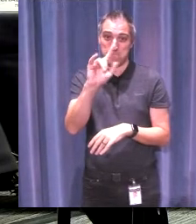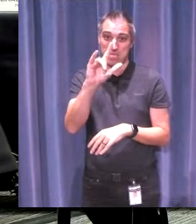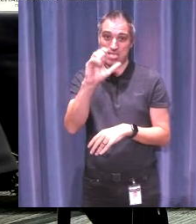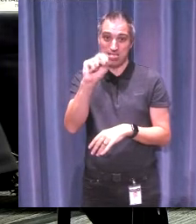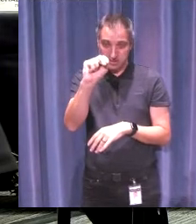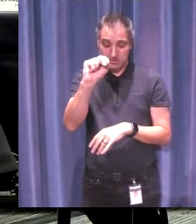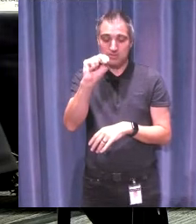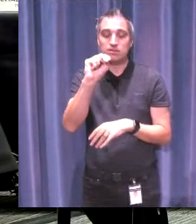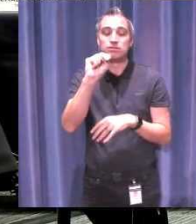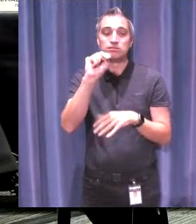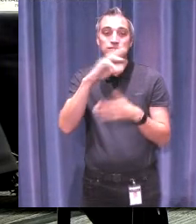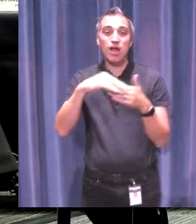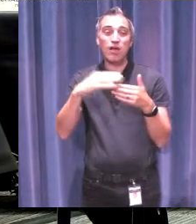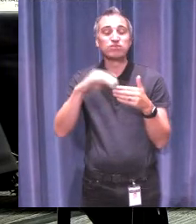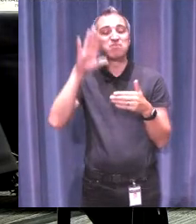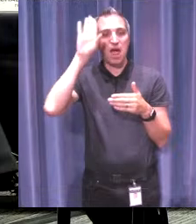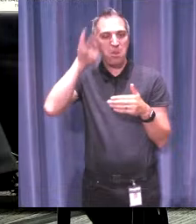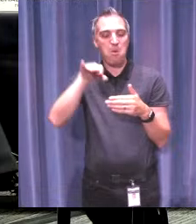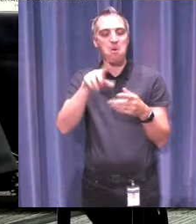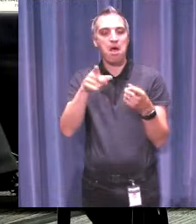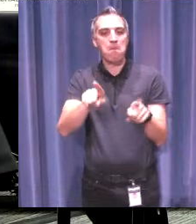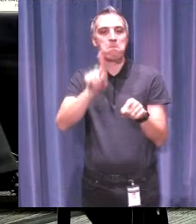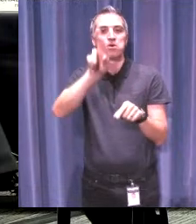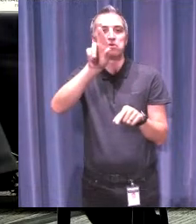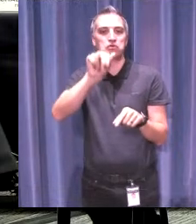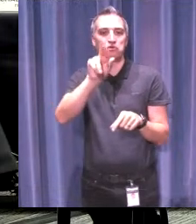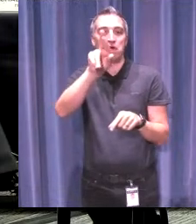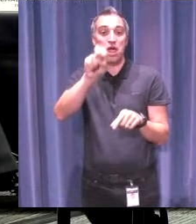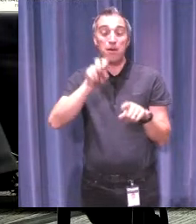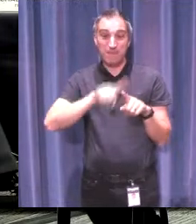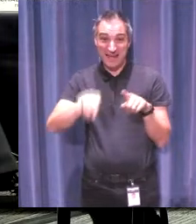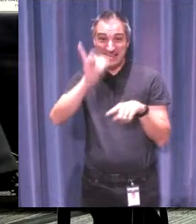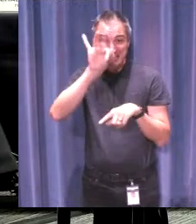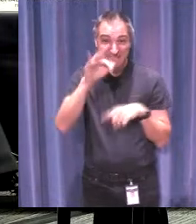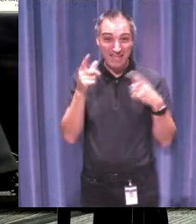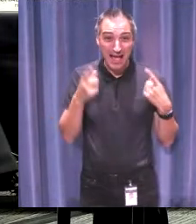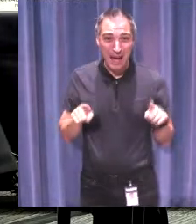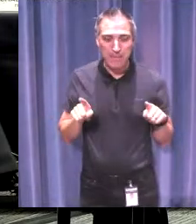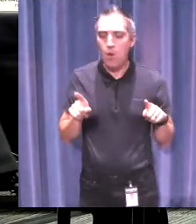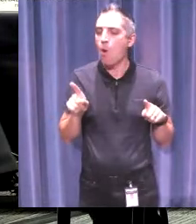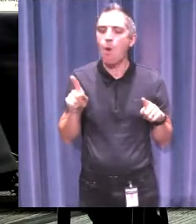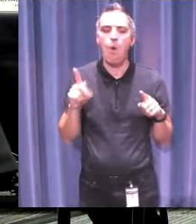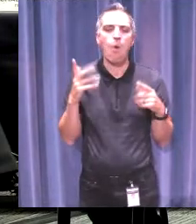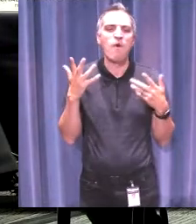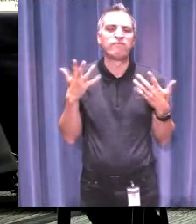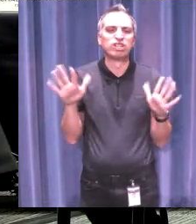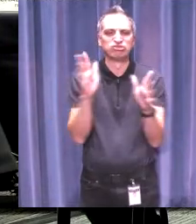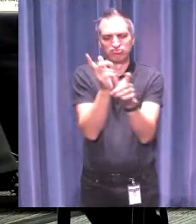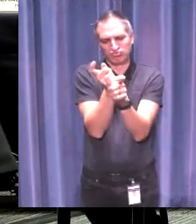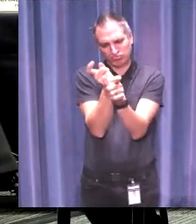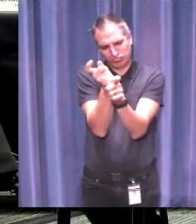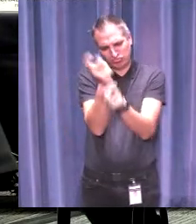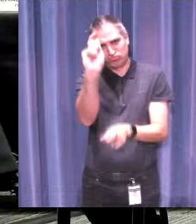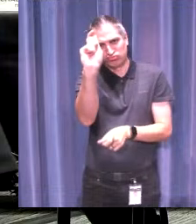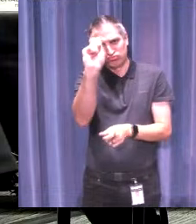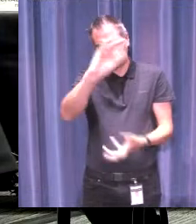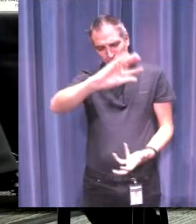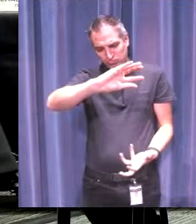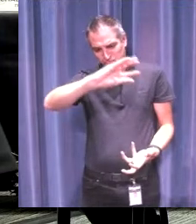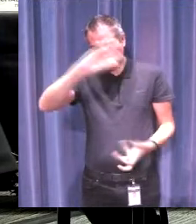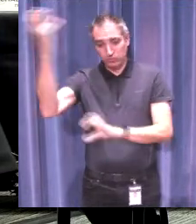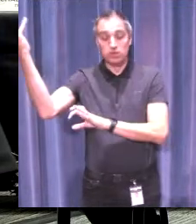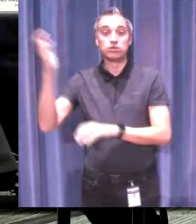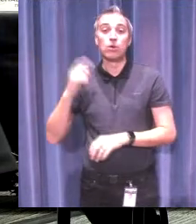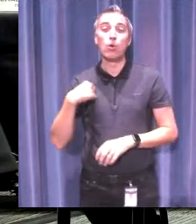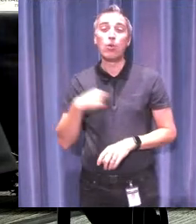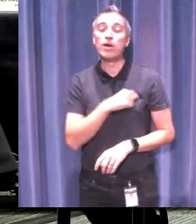swan events, if they do occur, the results are catastrophic, and part of our job is as a board is to think the unthinkable